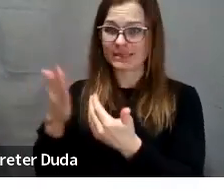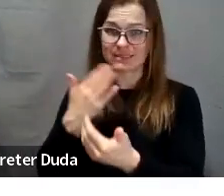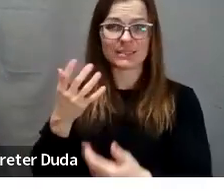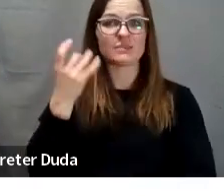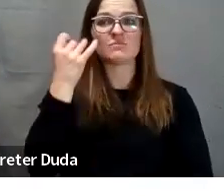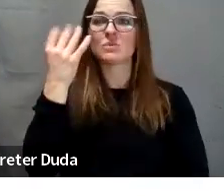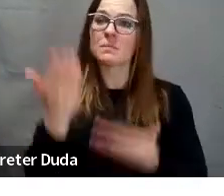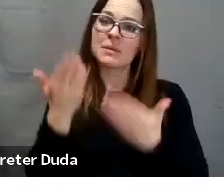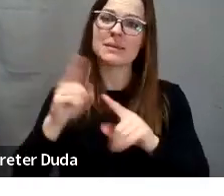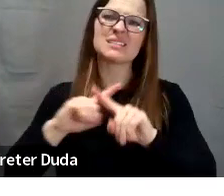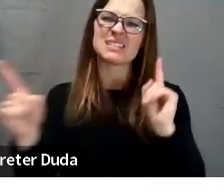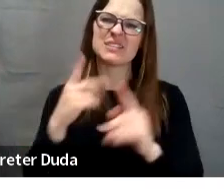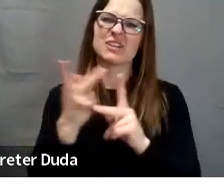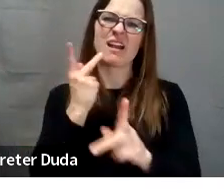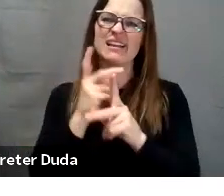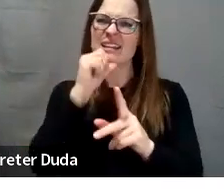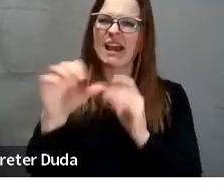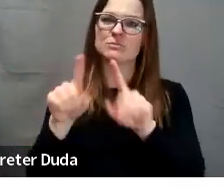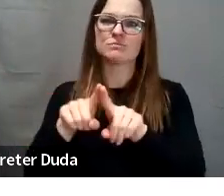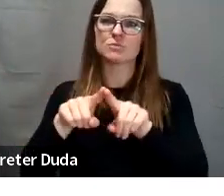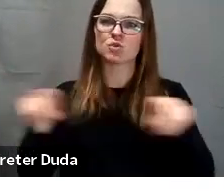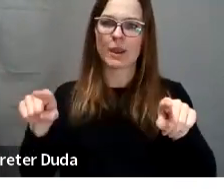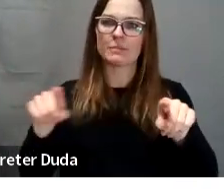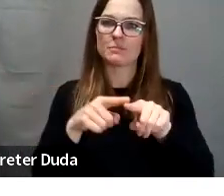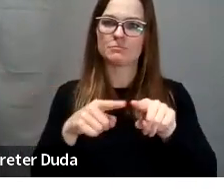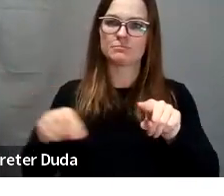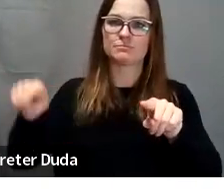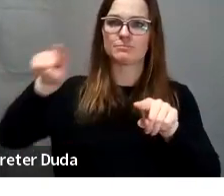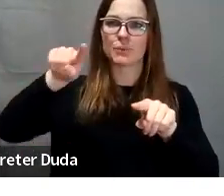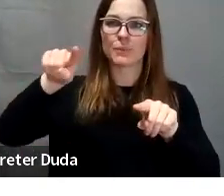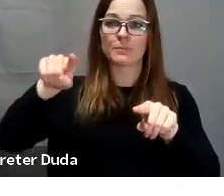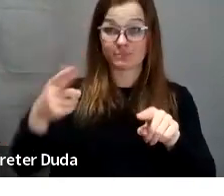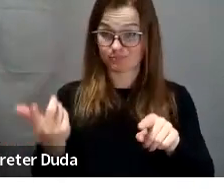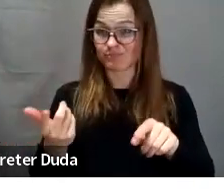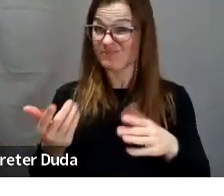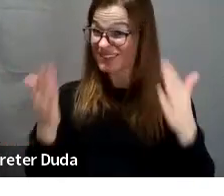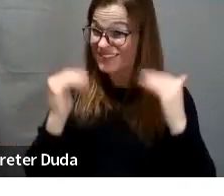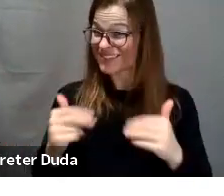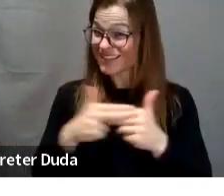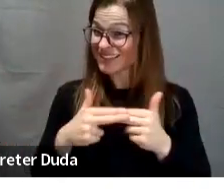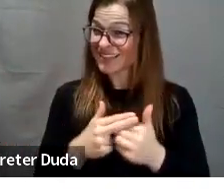handle that's not just a straight handle. Can we go to the next slide?